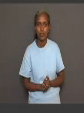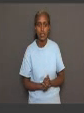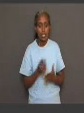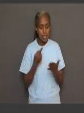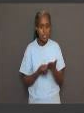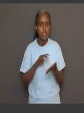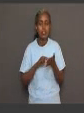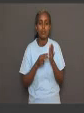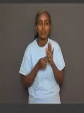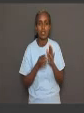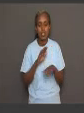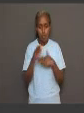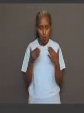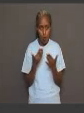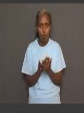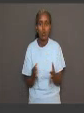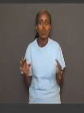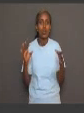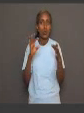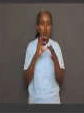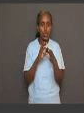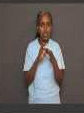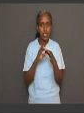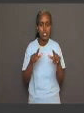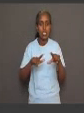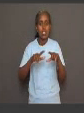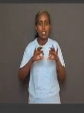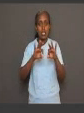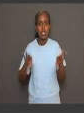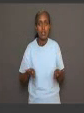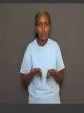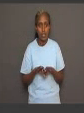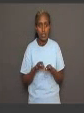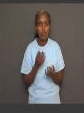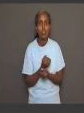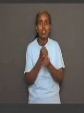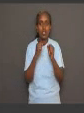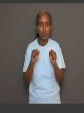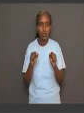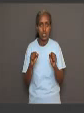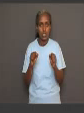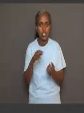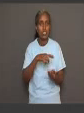That means all coordinates in the field are in the solution region.